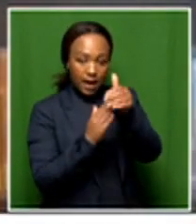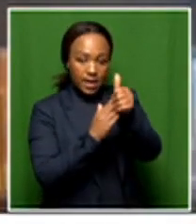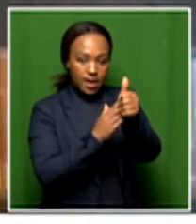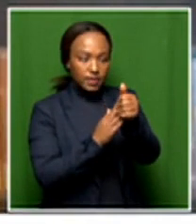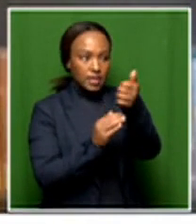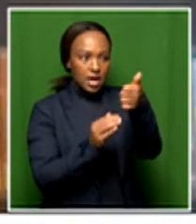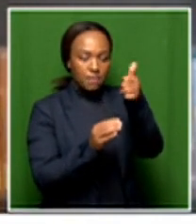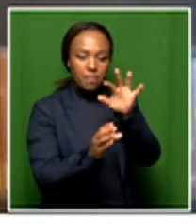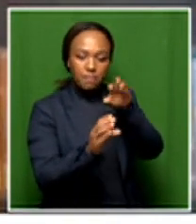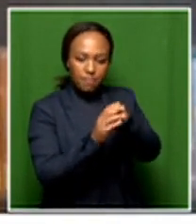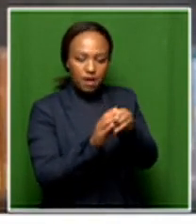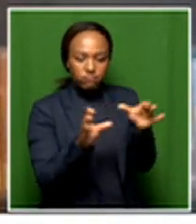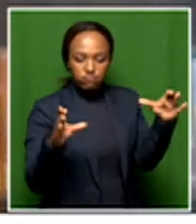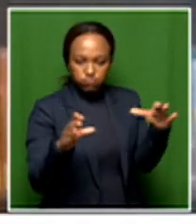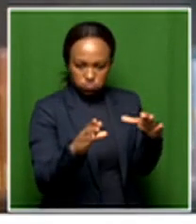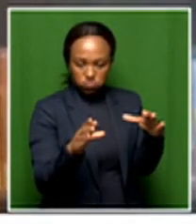a massive